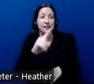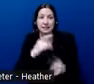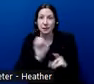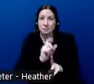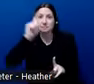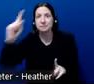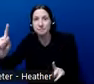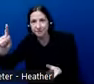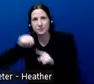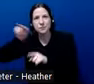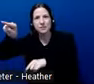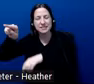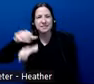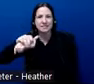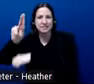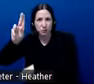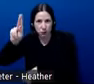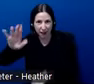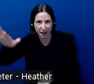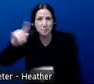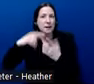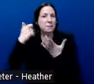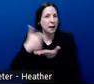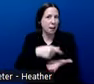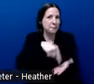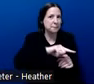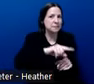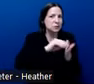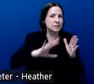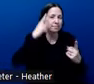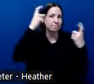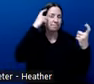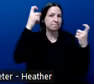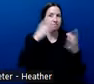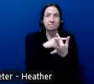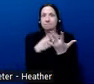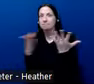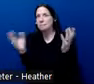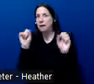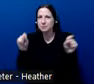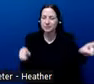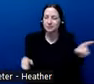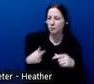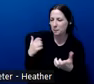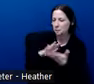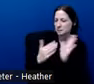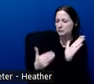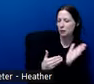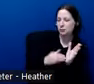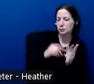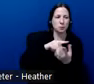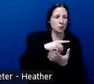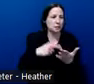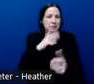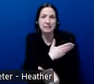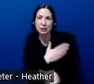young students to dream big. Doctor. To become a famous singer and to inspire many more. My dream I have for the future is to